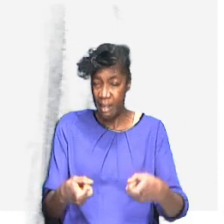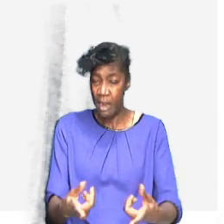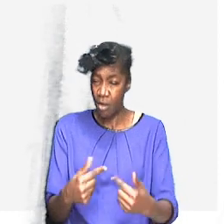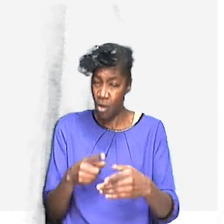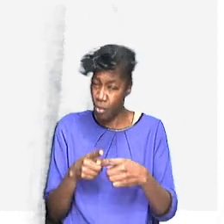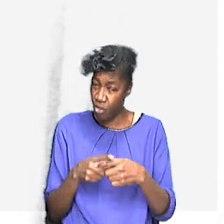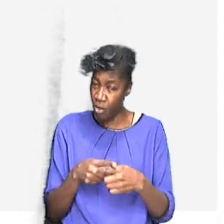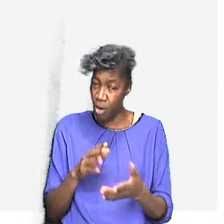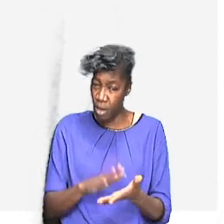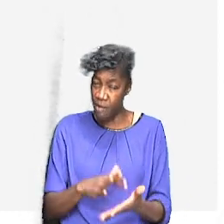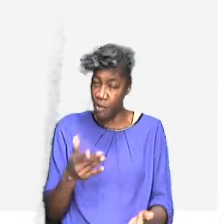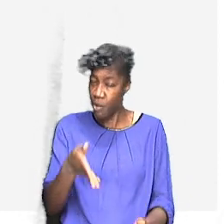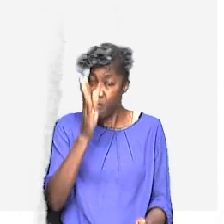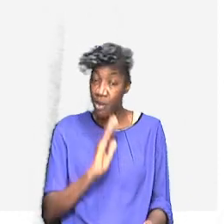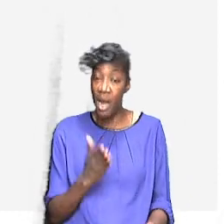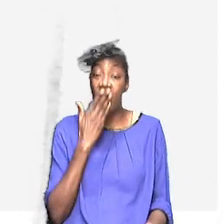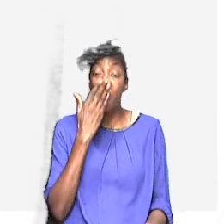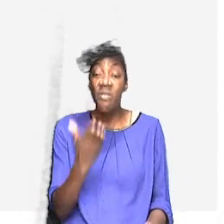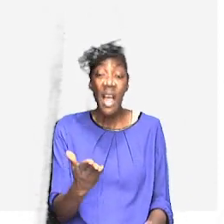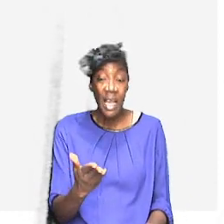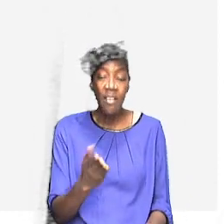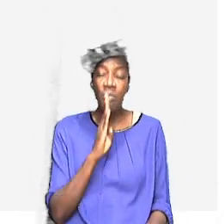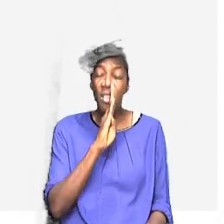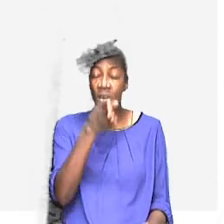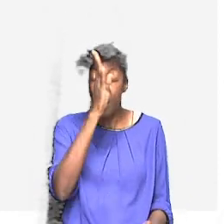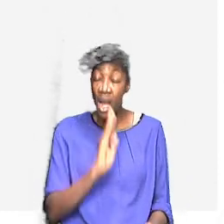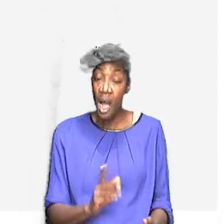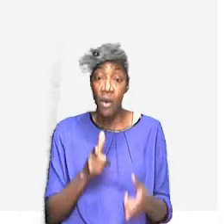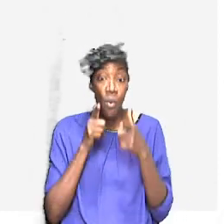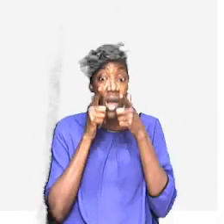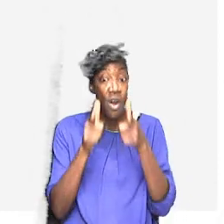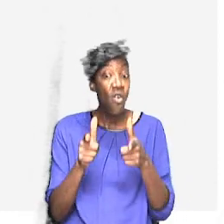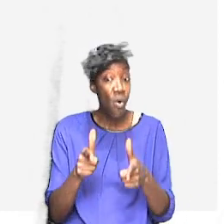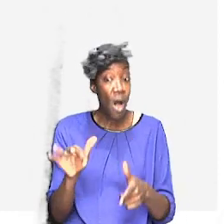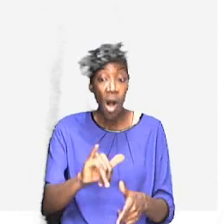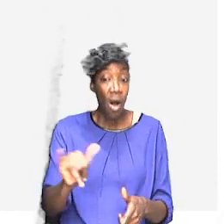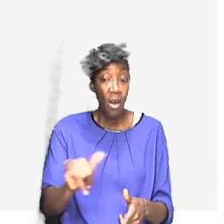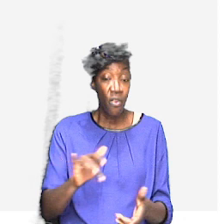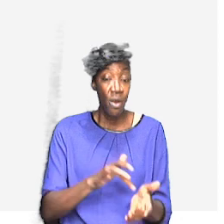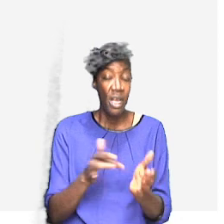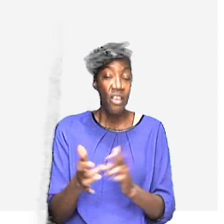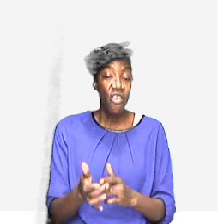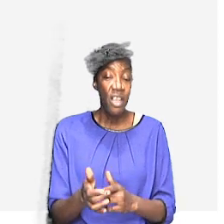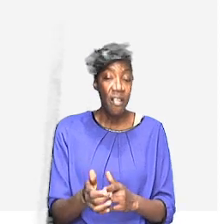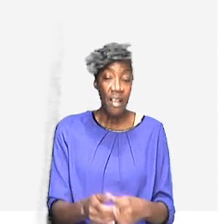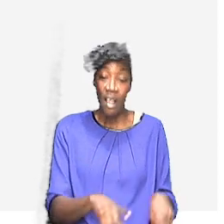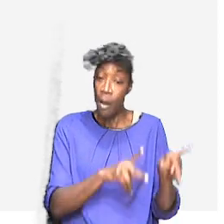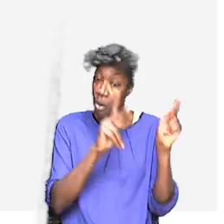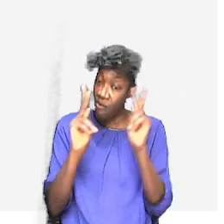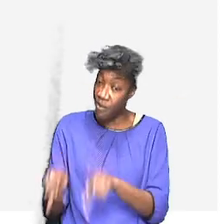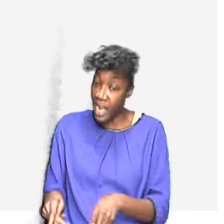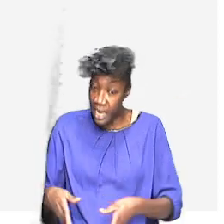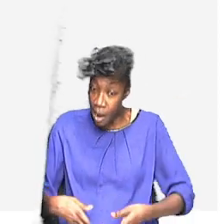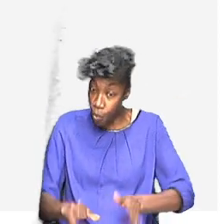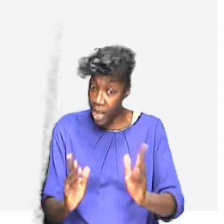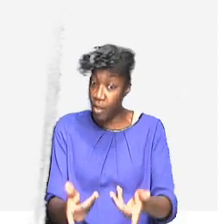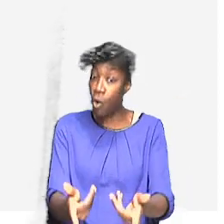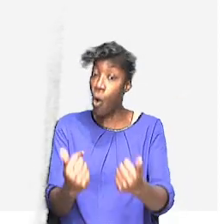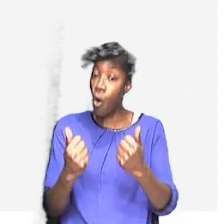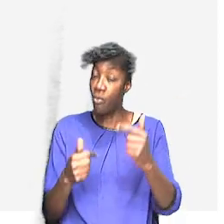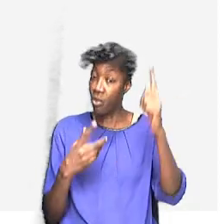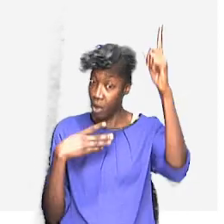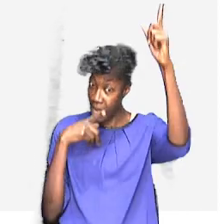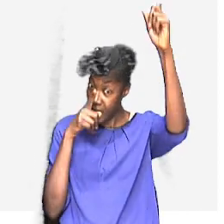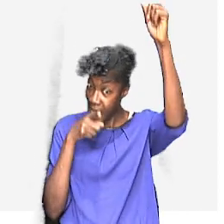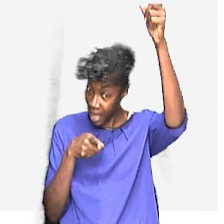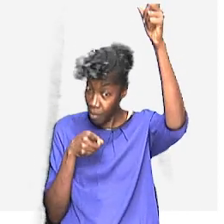But thanks be to God, we also look at the fact that Jesus had provided a way for us to get to him and to get